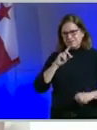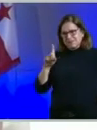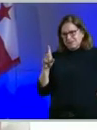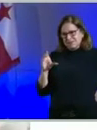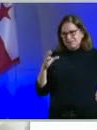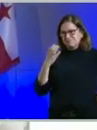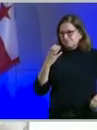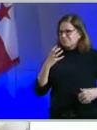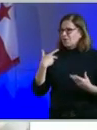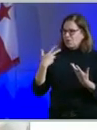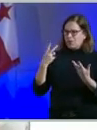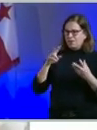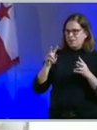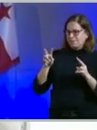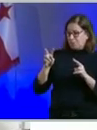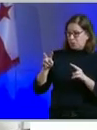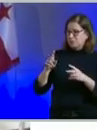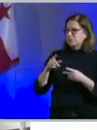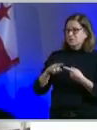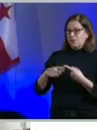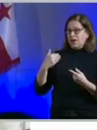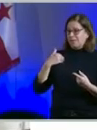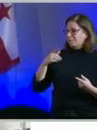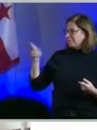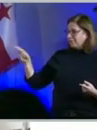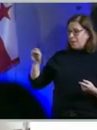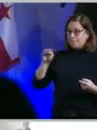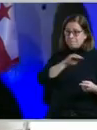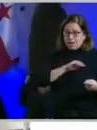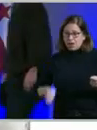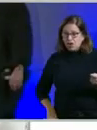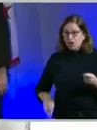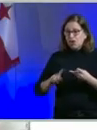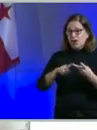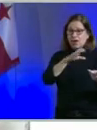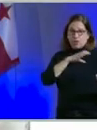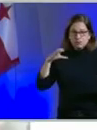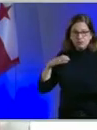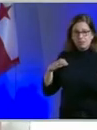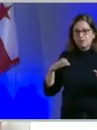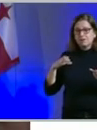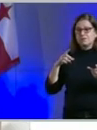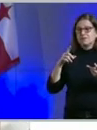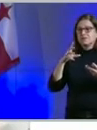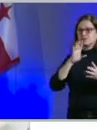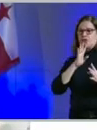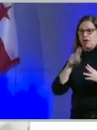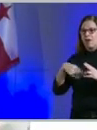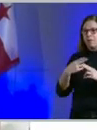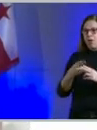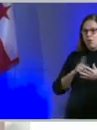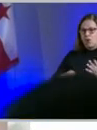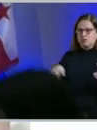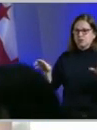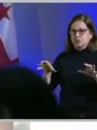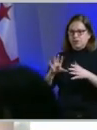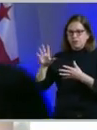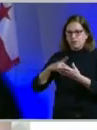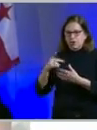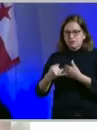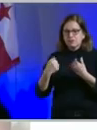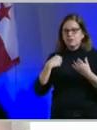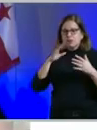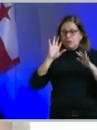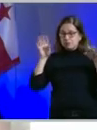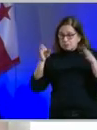to Mayor Bowser, the council, and the Attorney General to continue the focus on serving the whole city